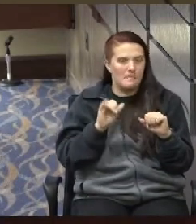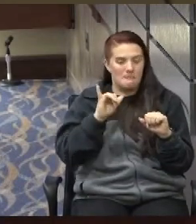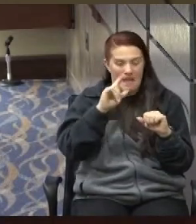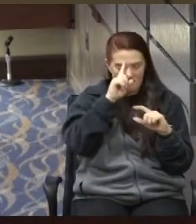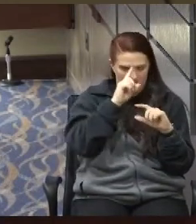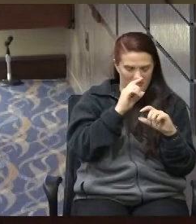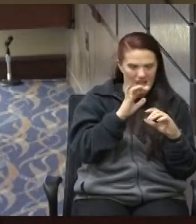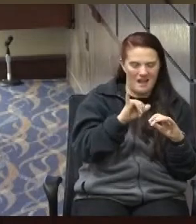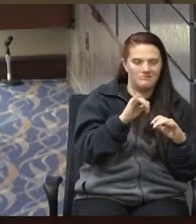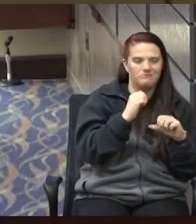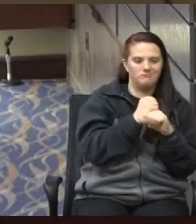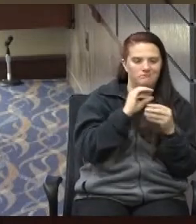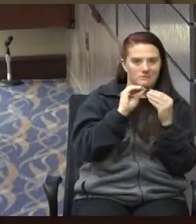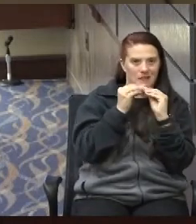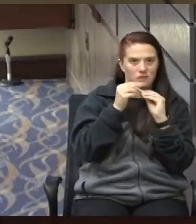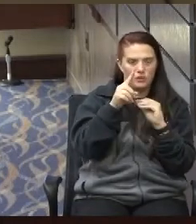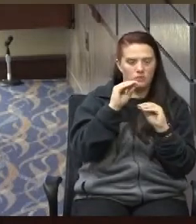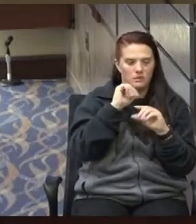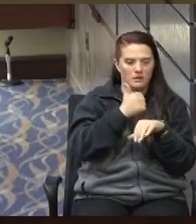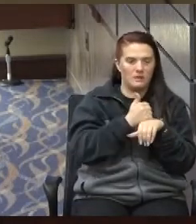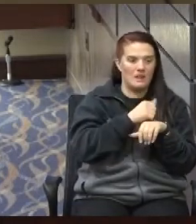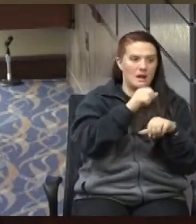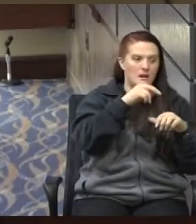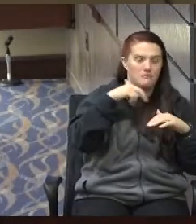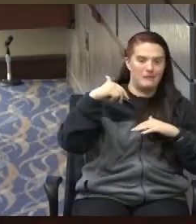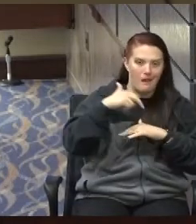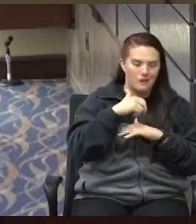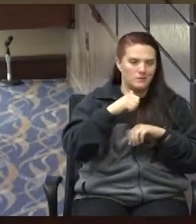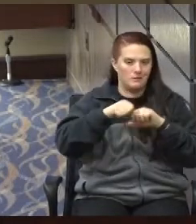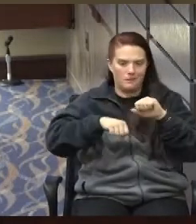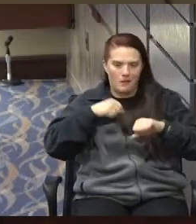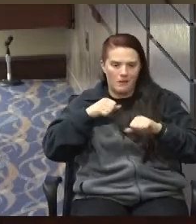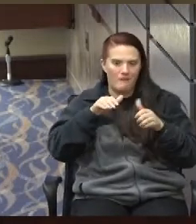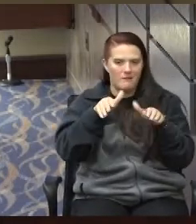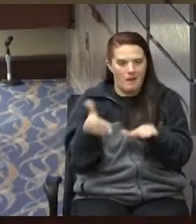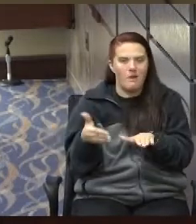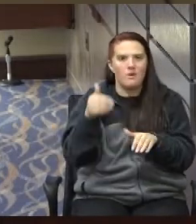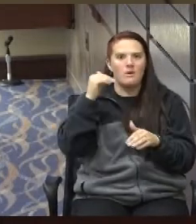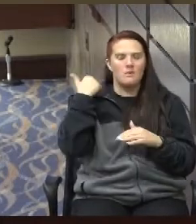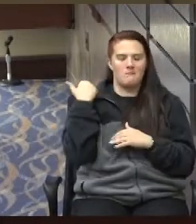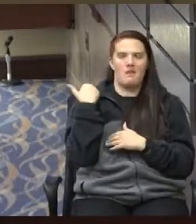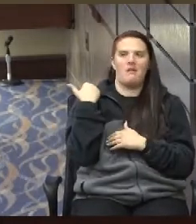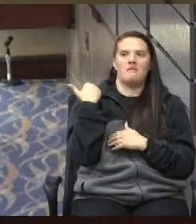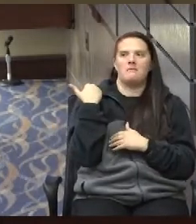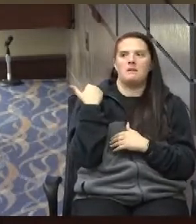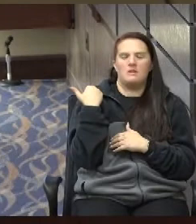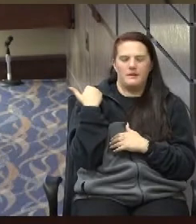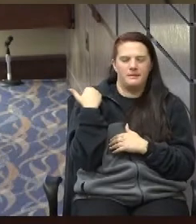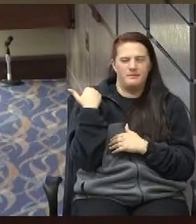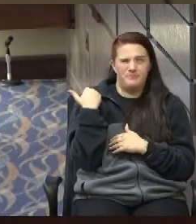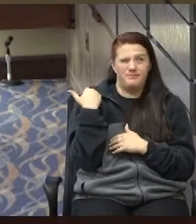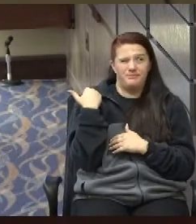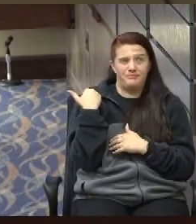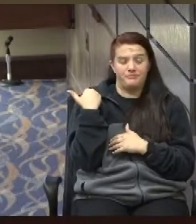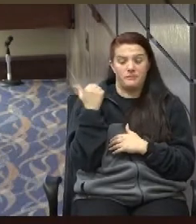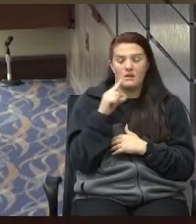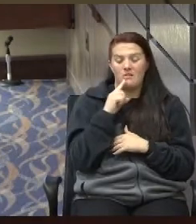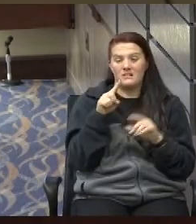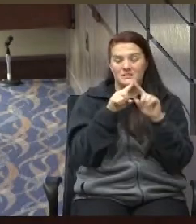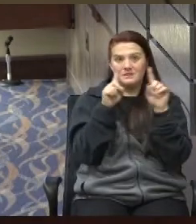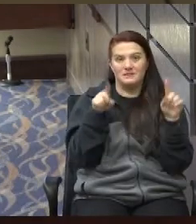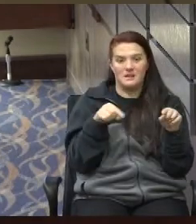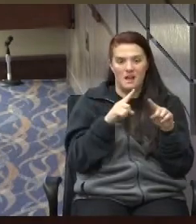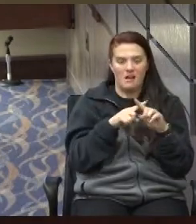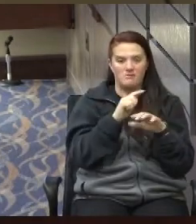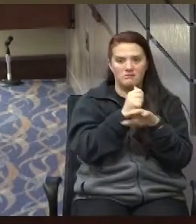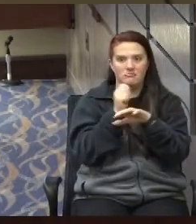shared in the beginning of the number of pedestrian and bicyclist fatalities reminded me, there's these signs that are going around